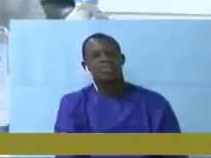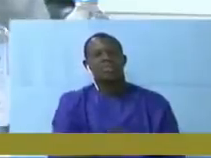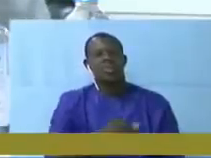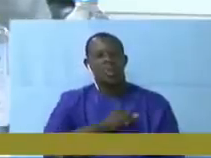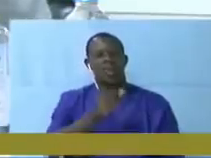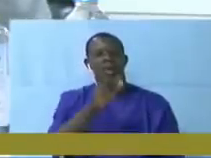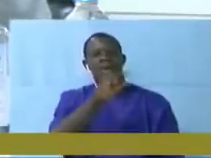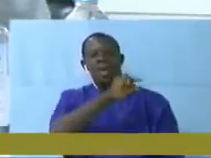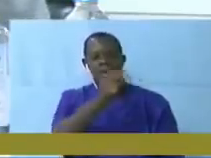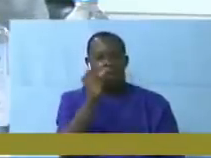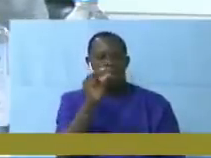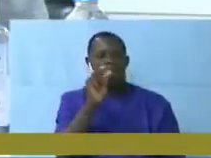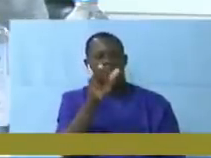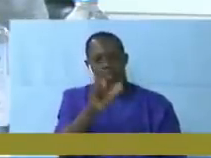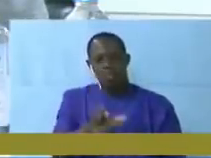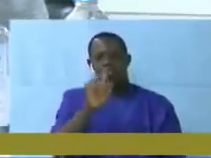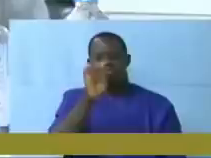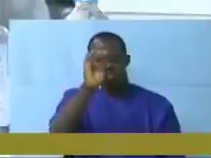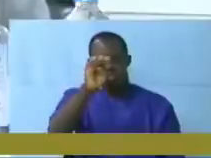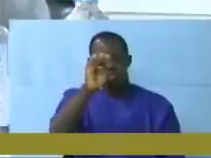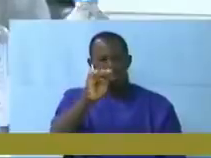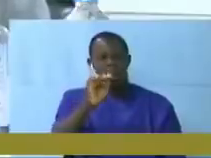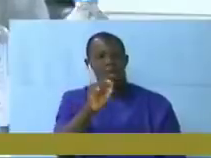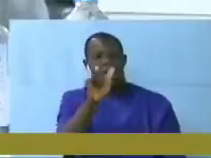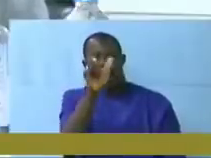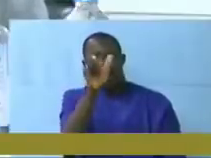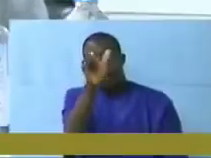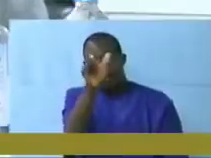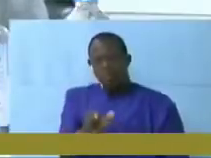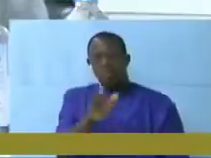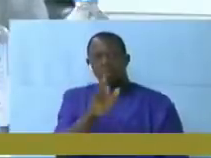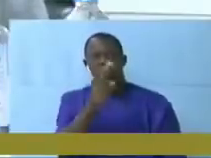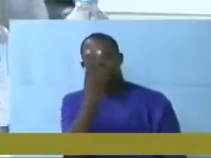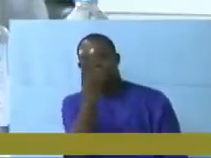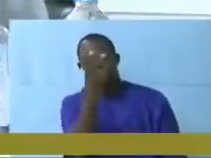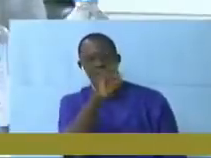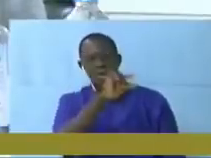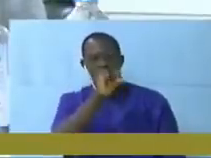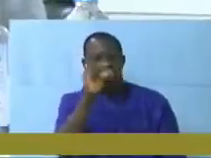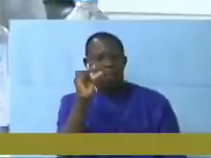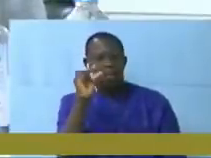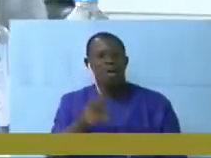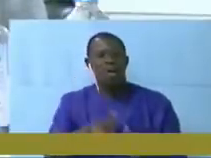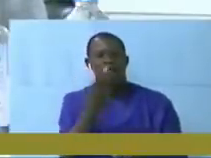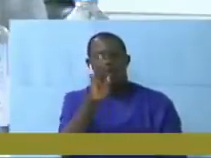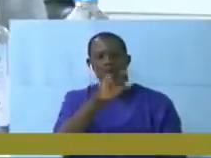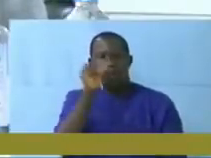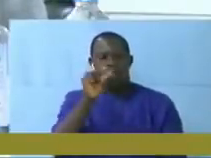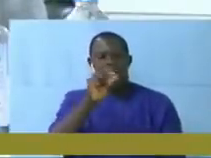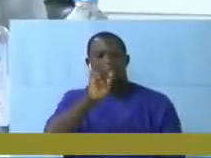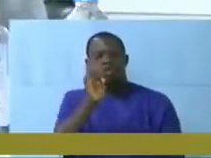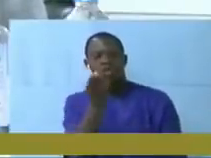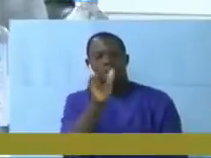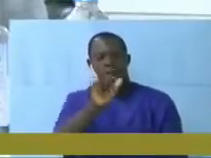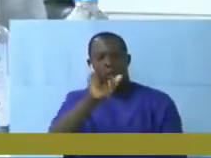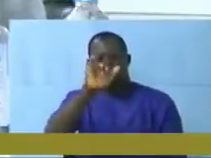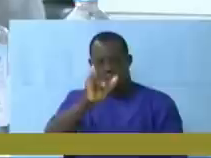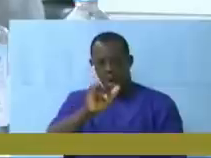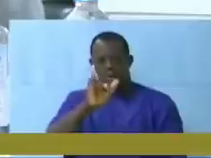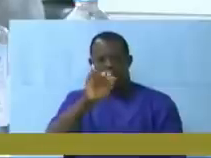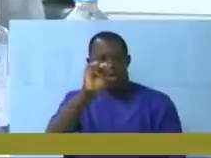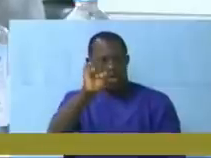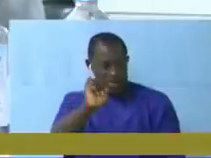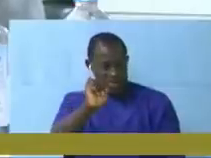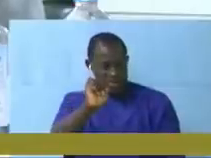They called me the guy with two surnames. The guy with two surnames? Yeah, my first name is a surname Gay. And